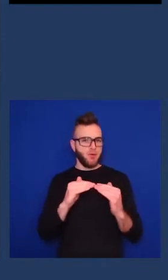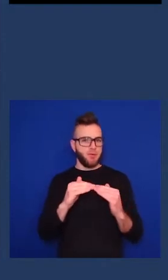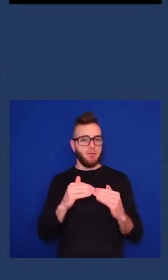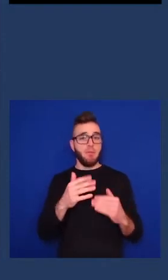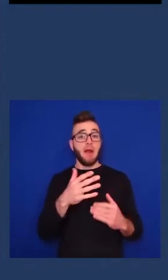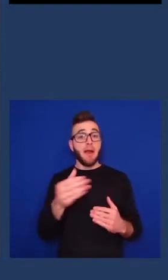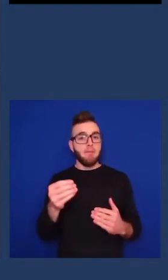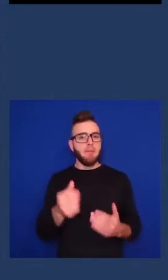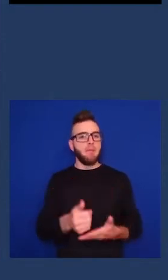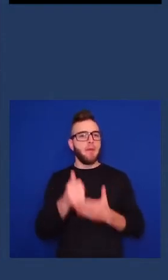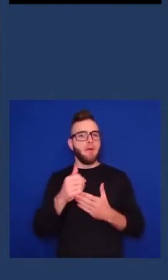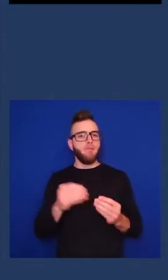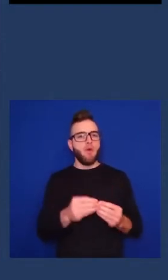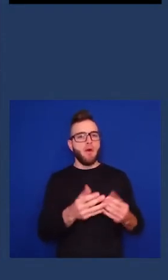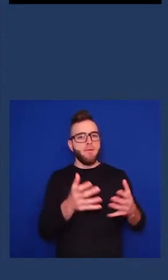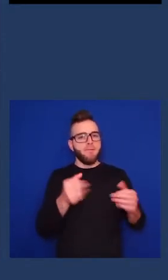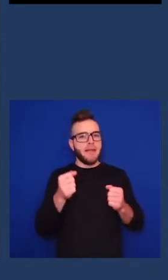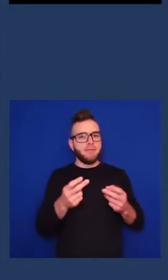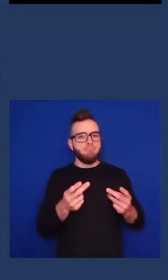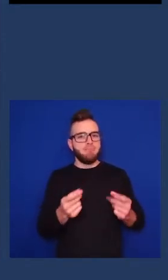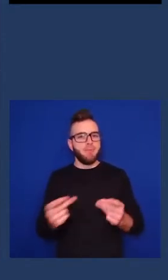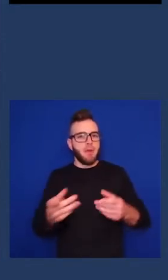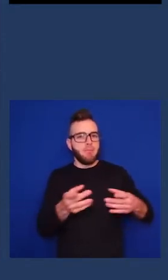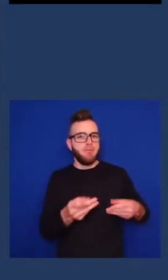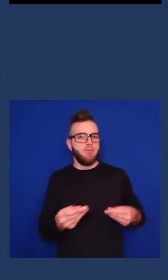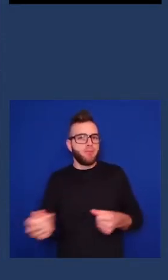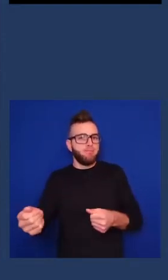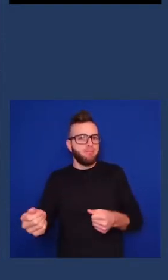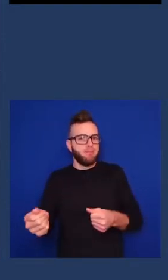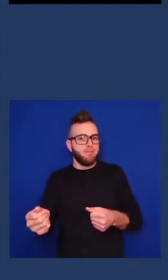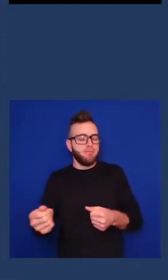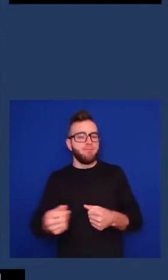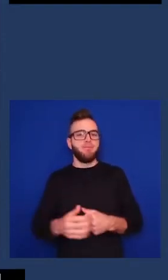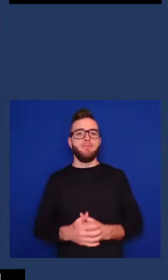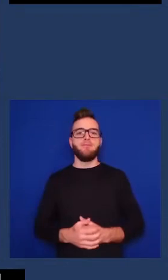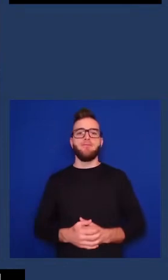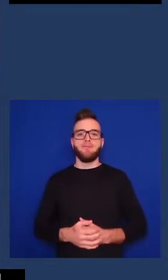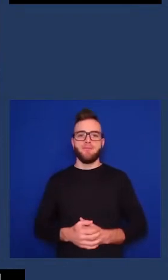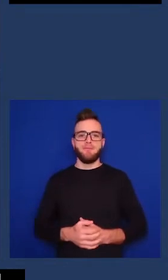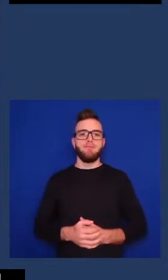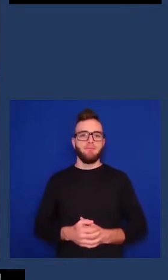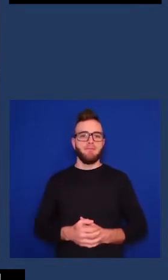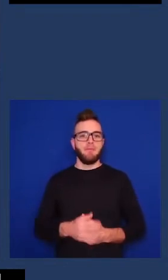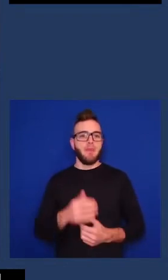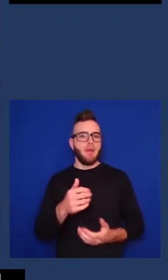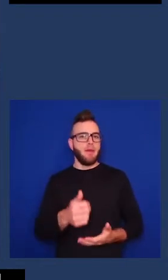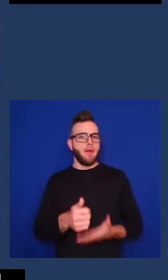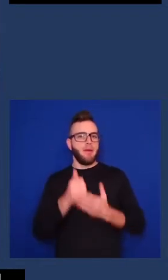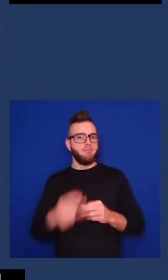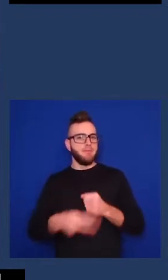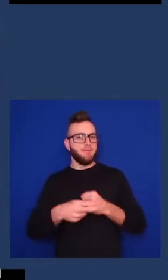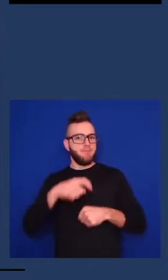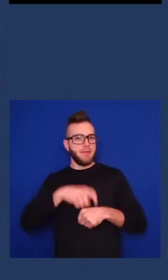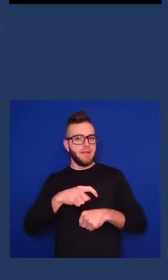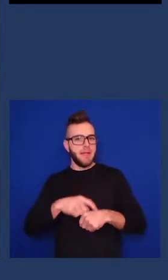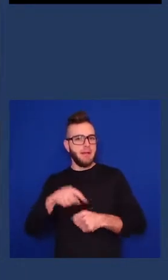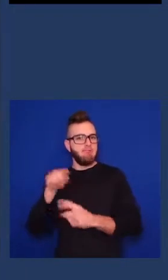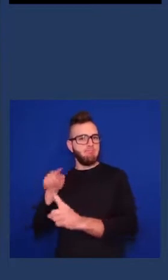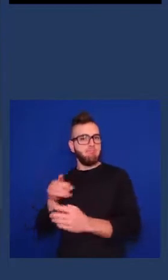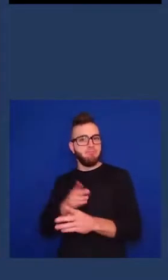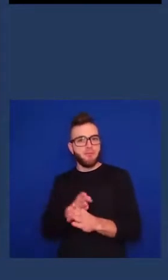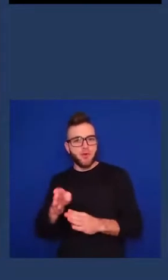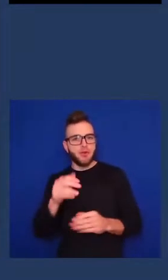recruiting process, as well as more efficiently utilizing the professional's time in the recruiting